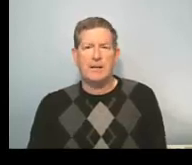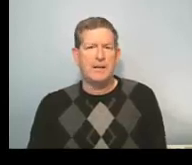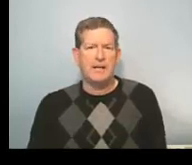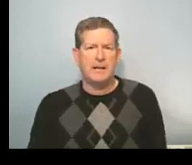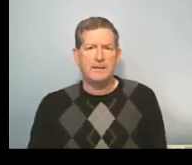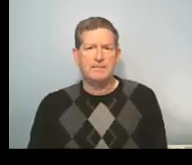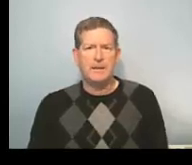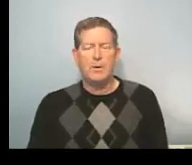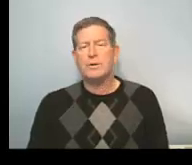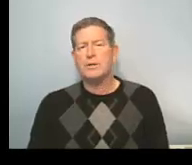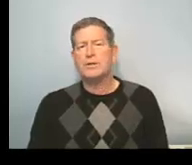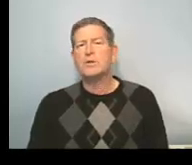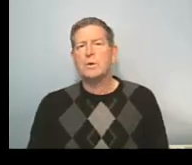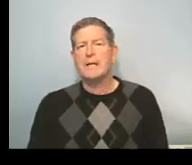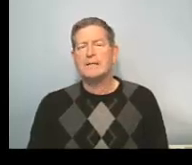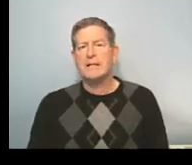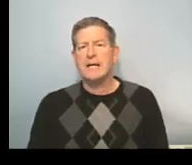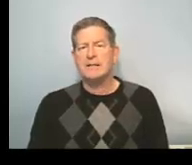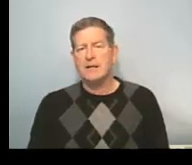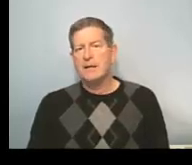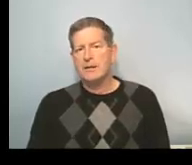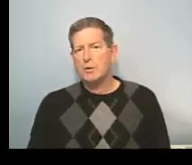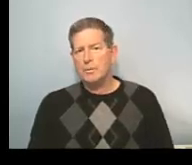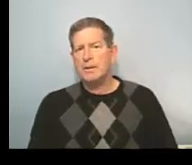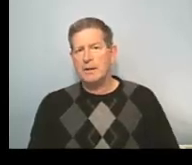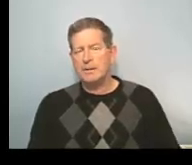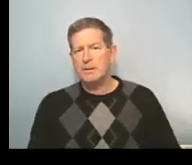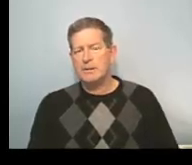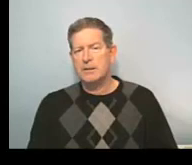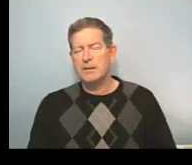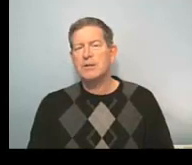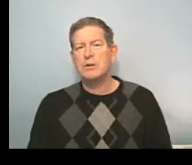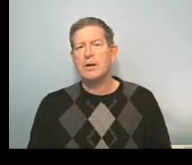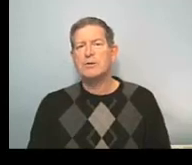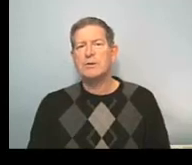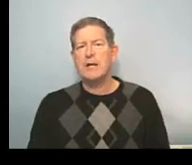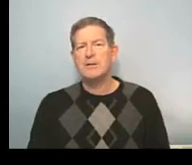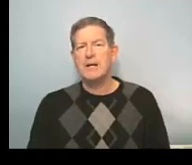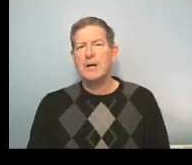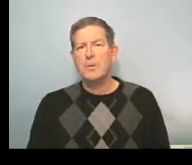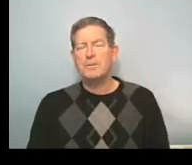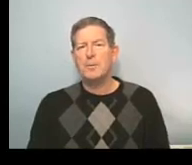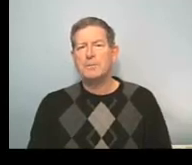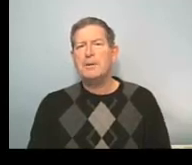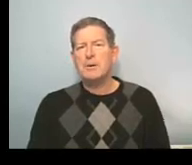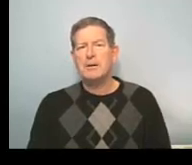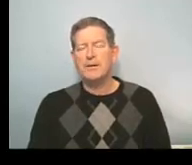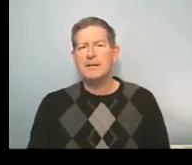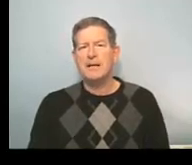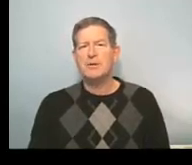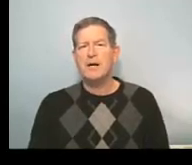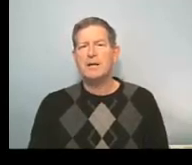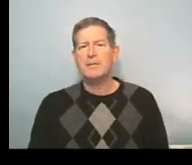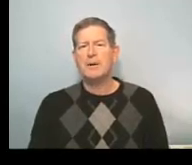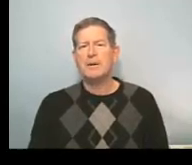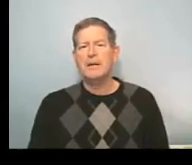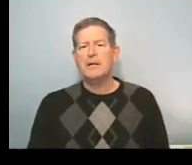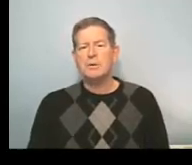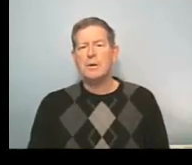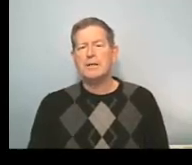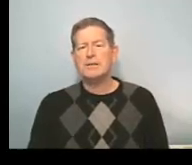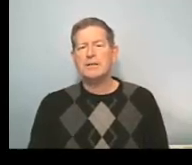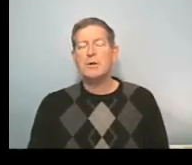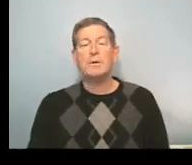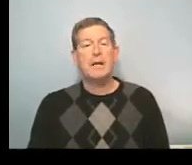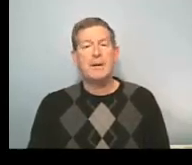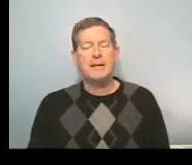tres de la mañana, or just son las tres, assuming the listener understands what period of the day you're talking about.